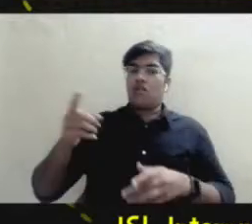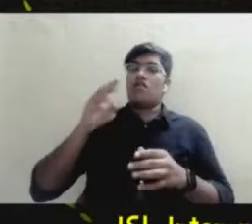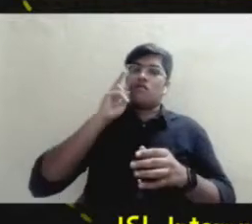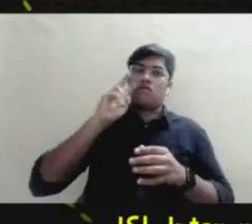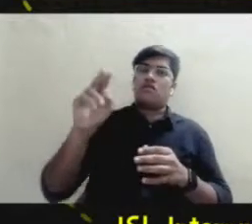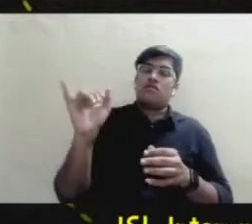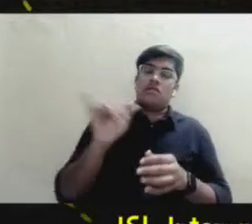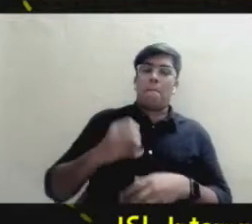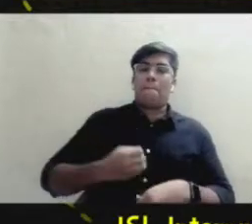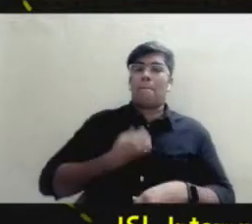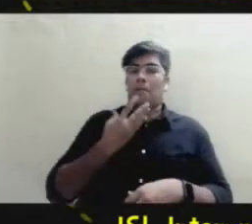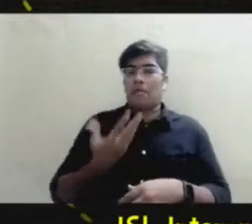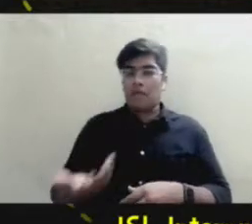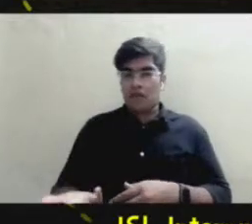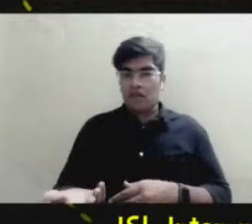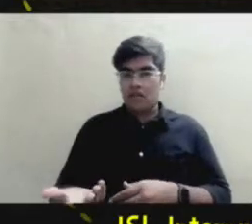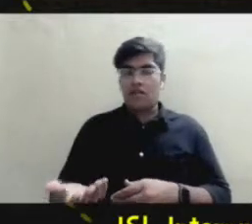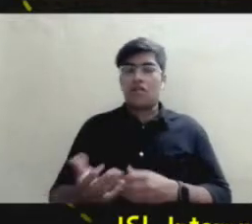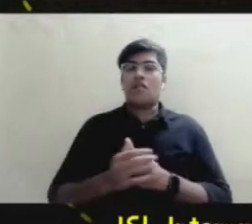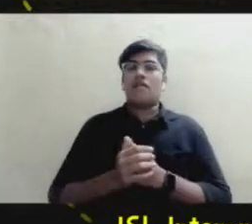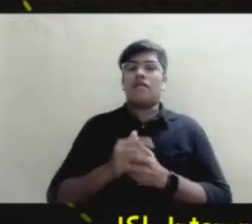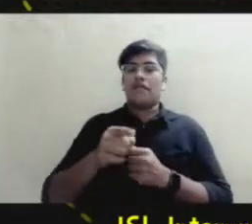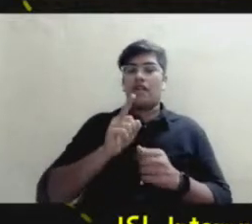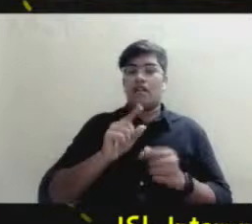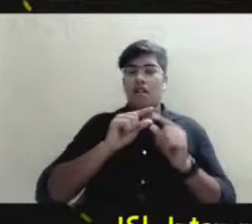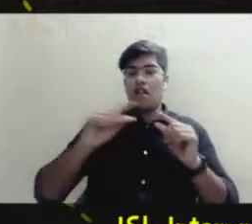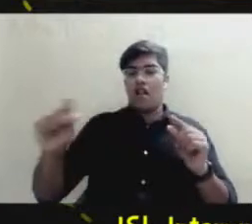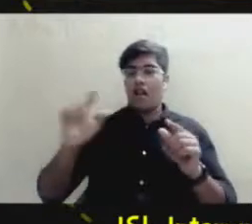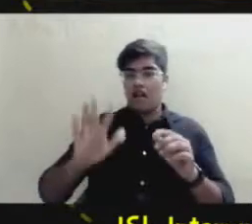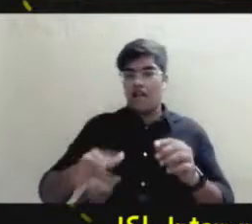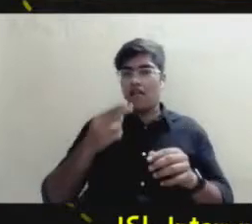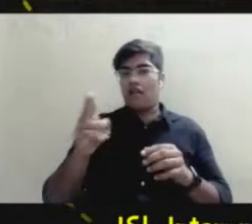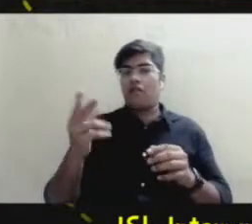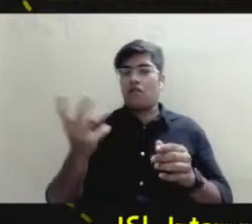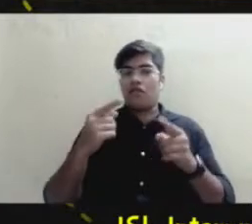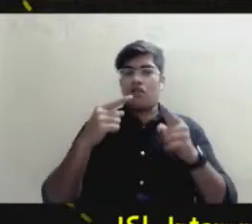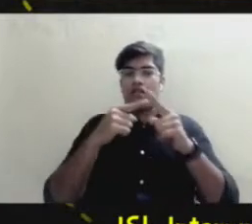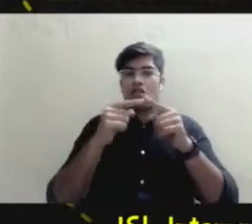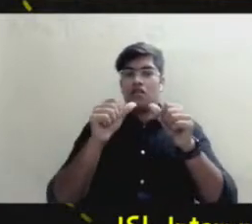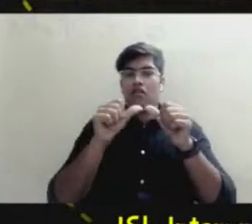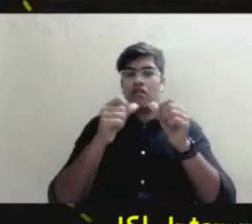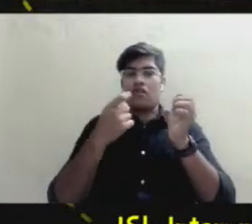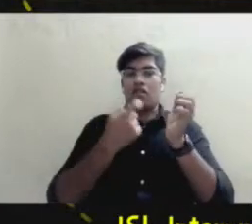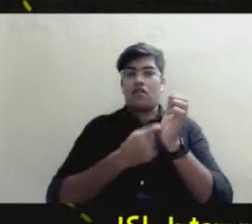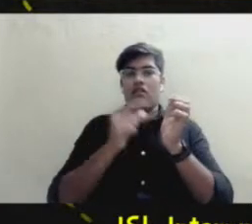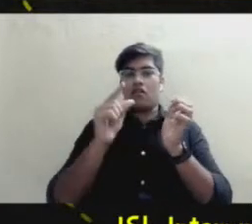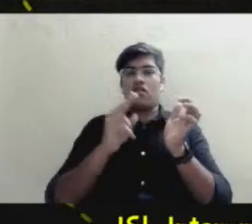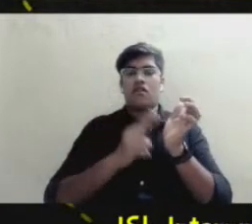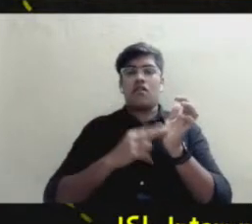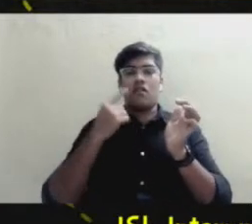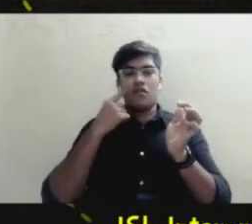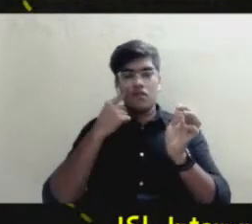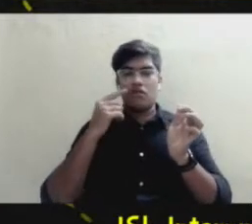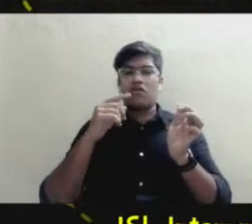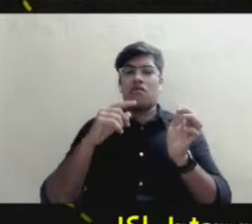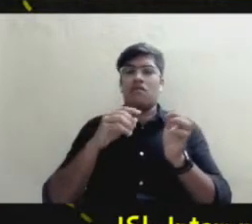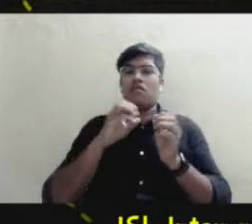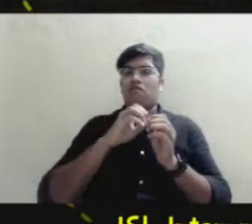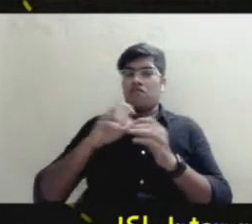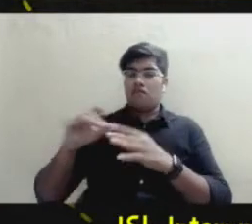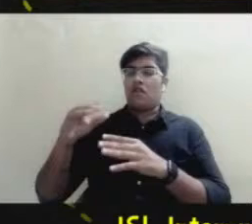pleasure. And there is this line in it where Taruni Nirakha Hari Prati Ang, and there is this verse